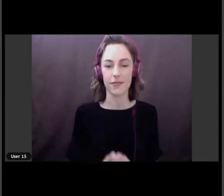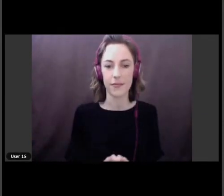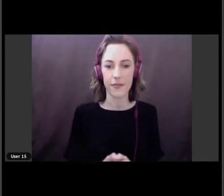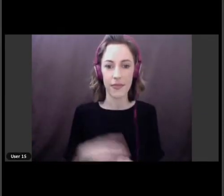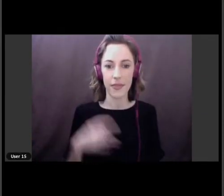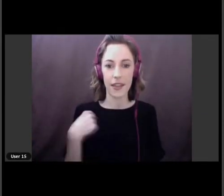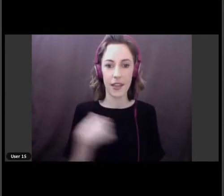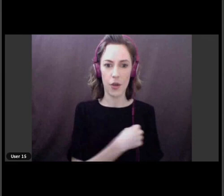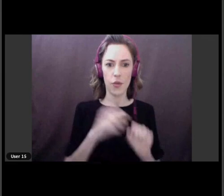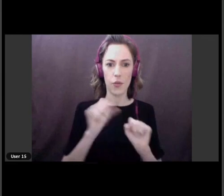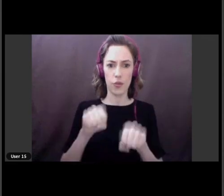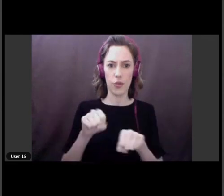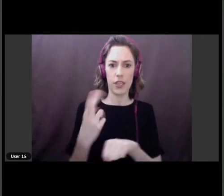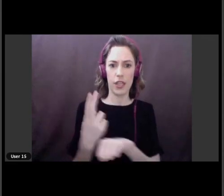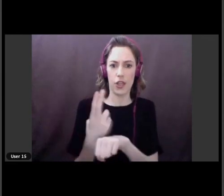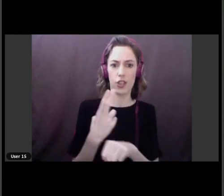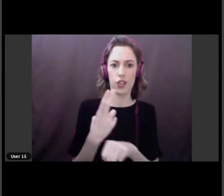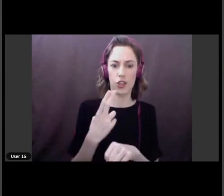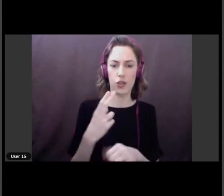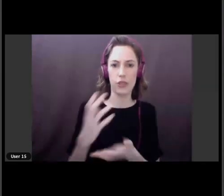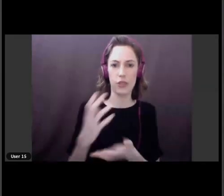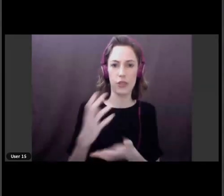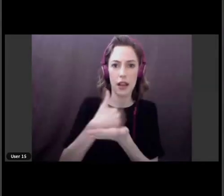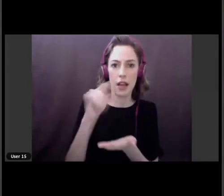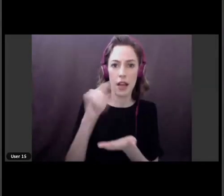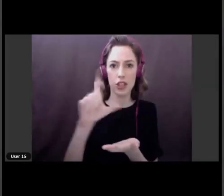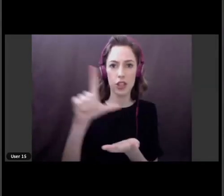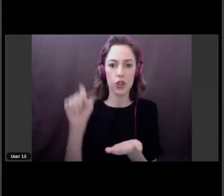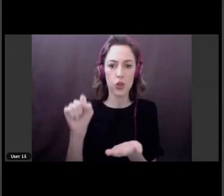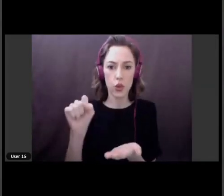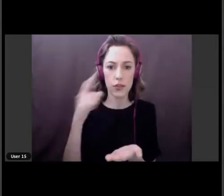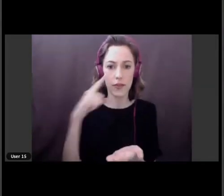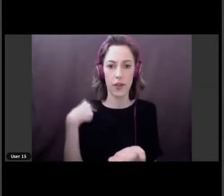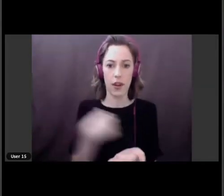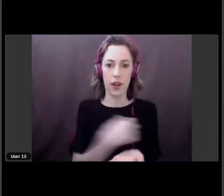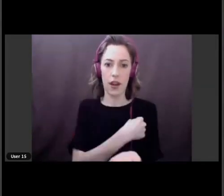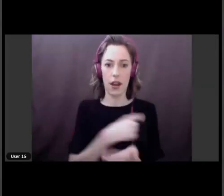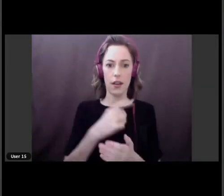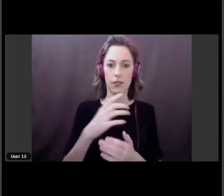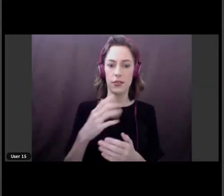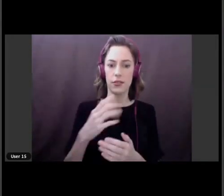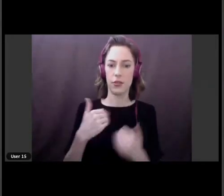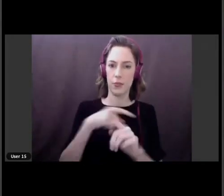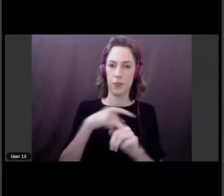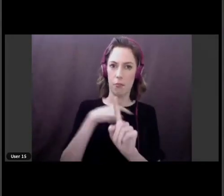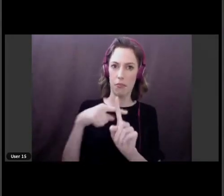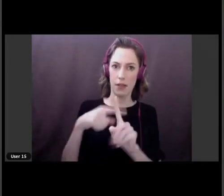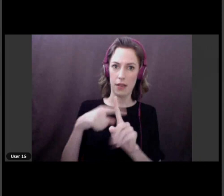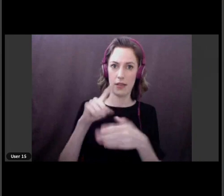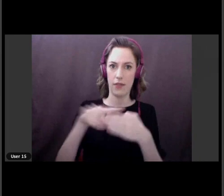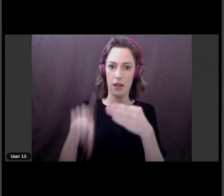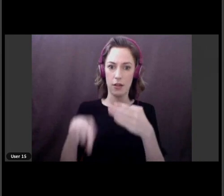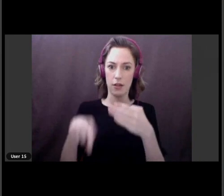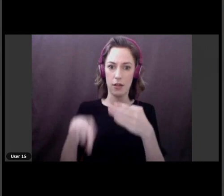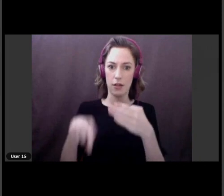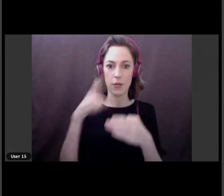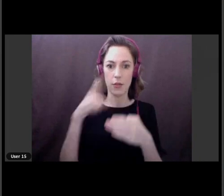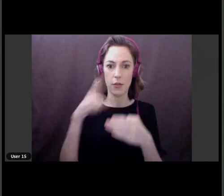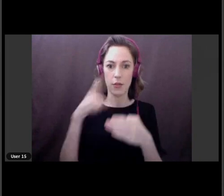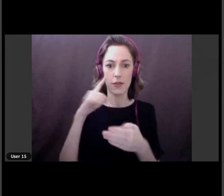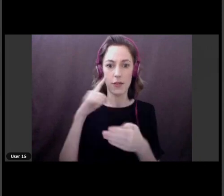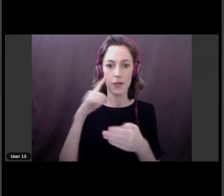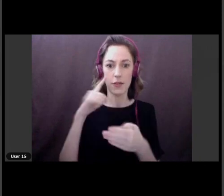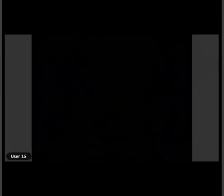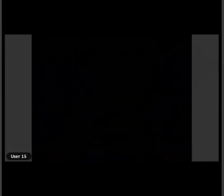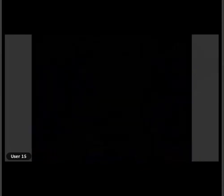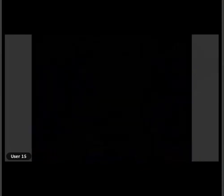with disabilities, to let us know what's working, what's not, and adapt and scale up accordingly. We have a terrific